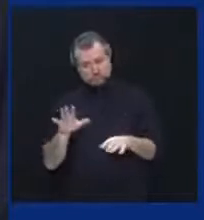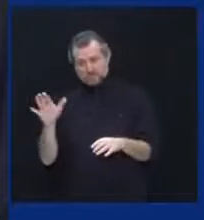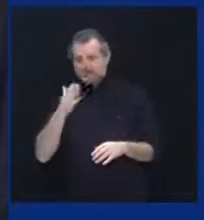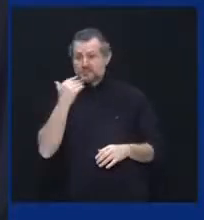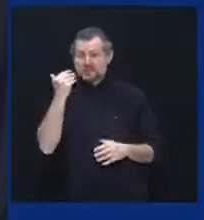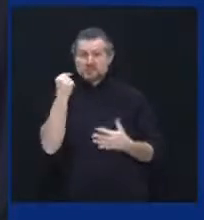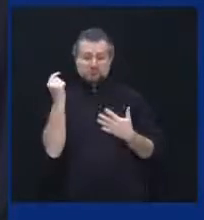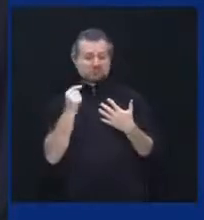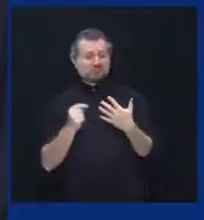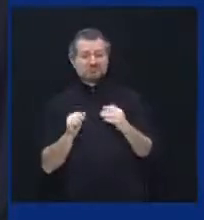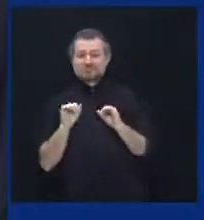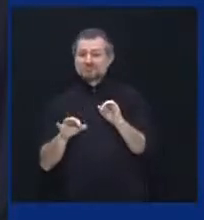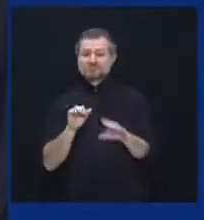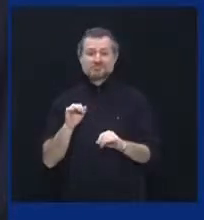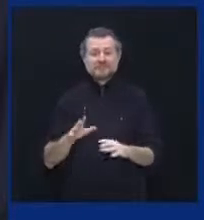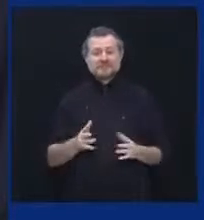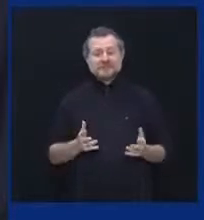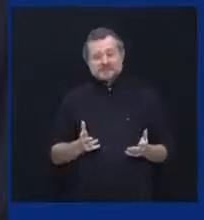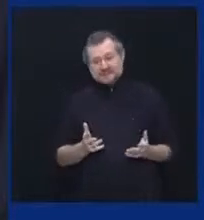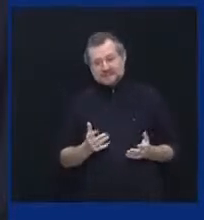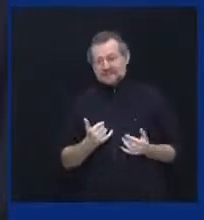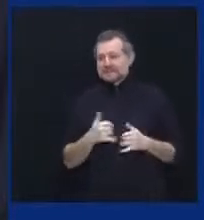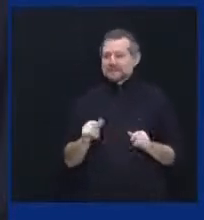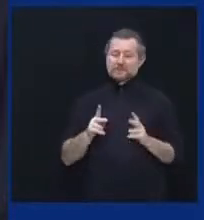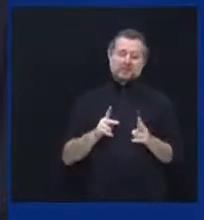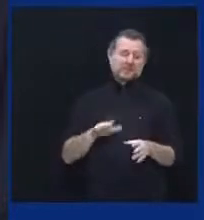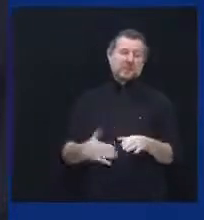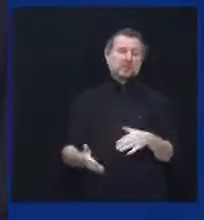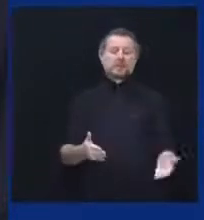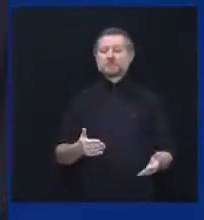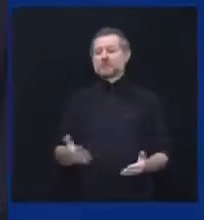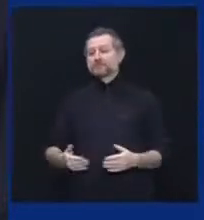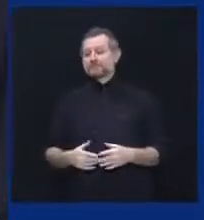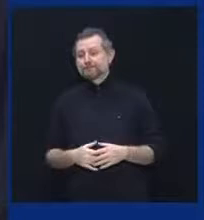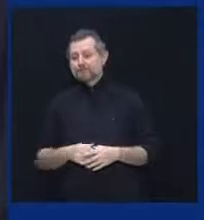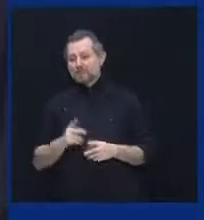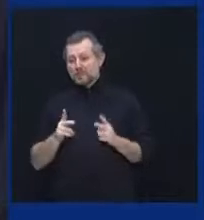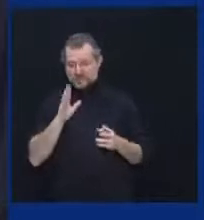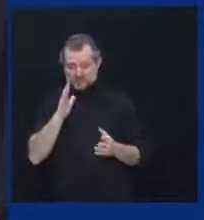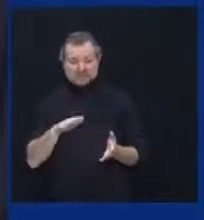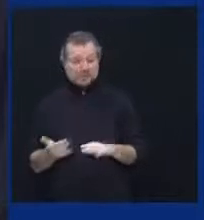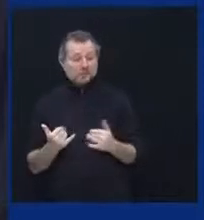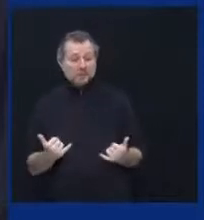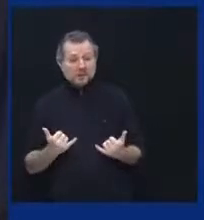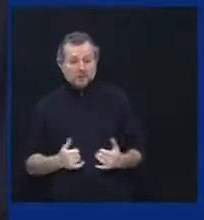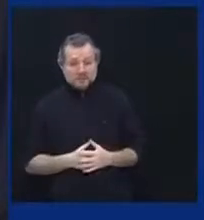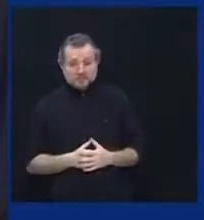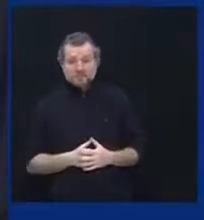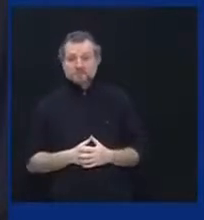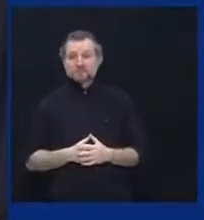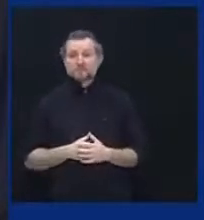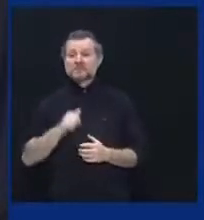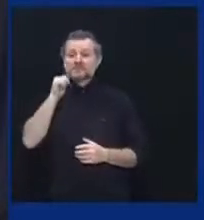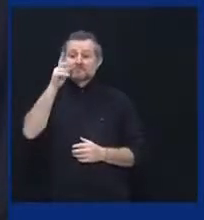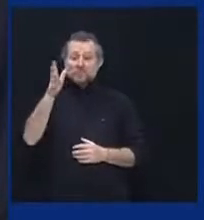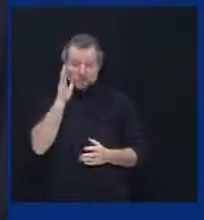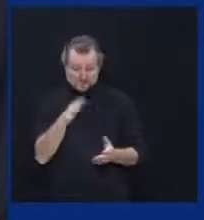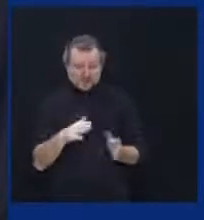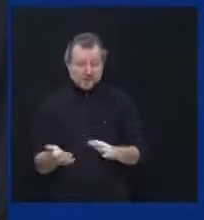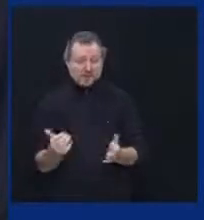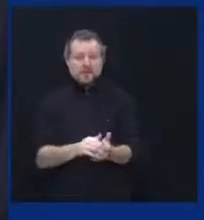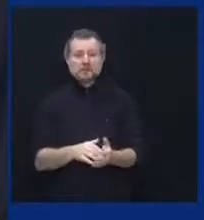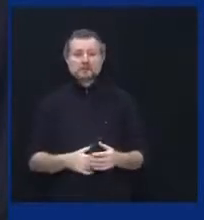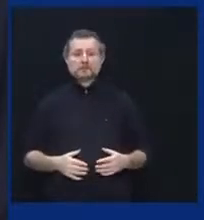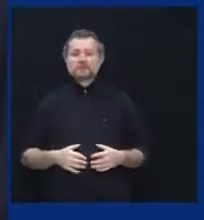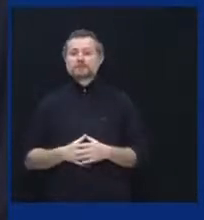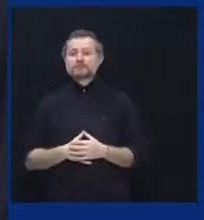But it doesn't mean people didn't die, and it doesn't mean people won't die today, and people won't die tomorrow. And it doesn't mean that I'm not going to get up